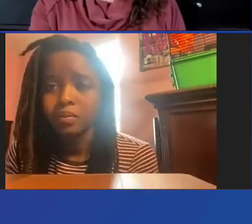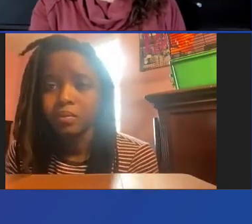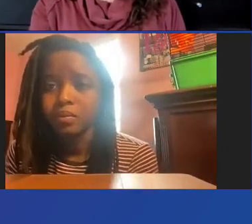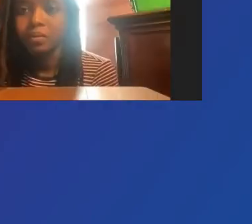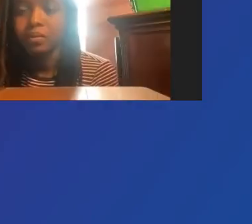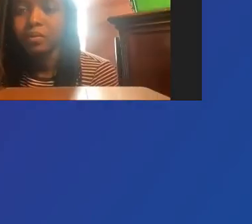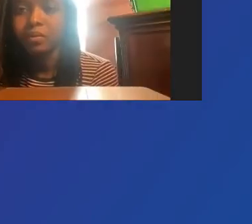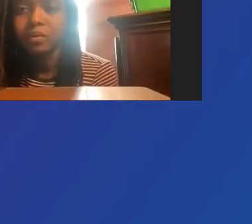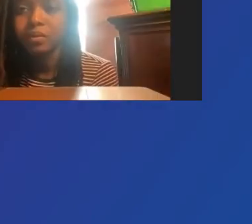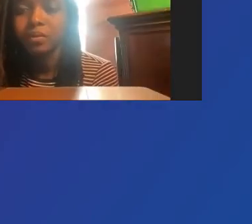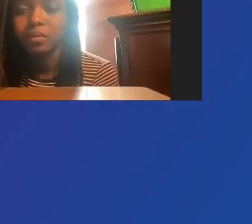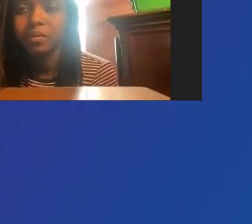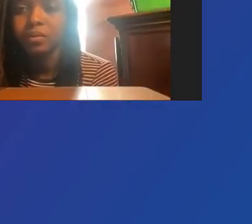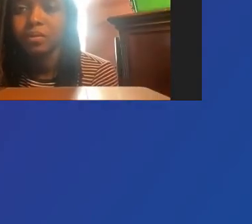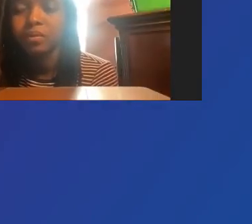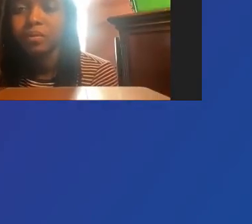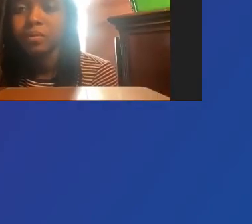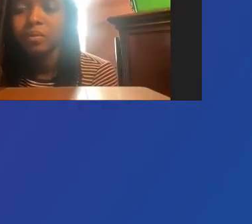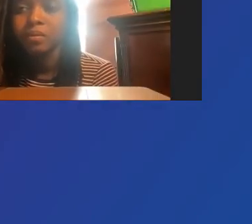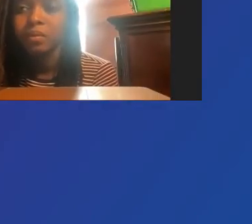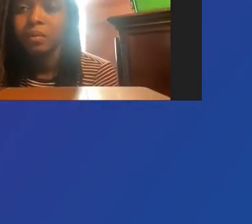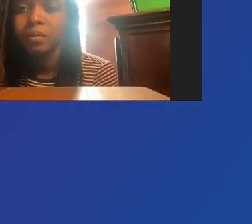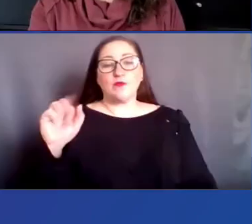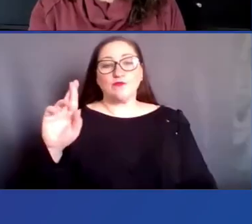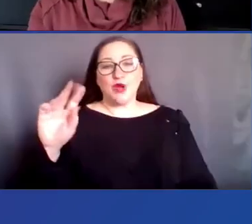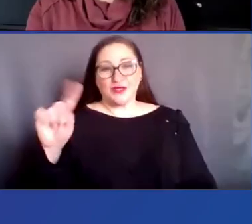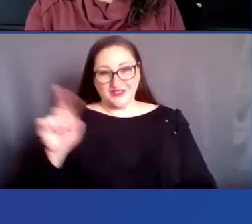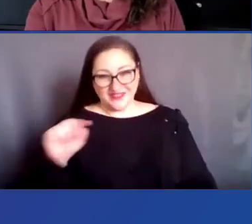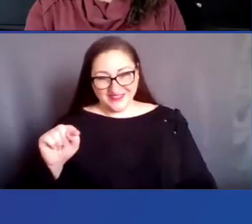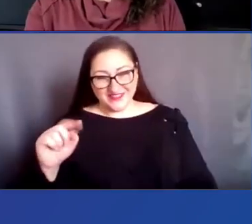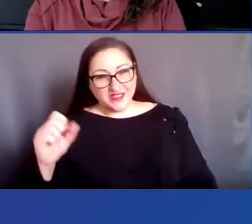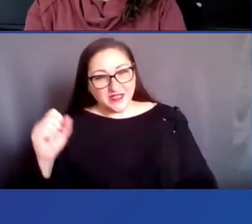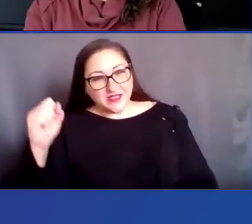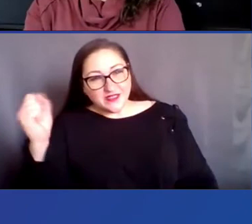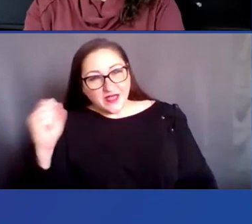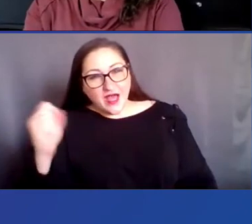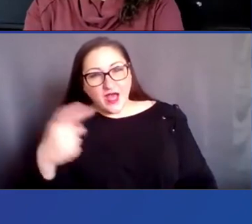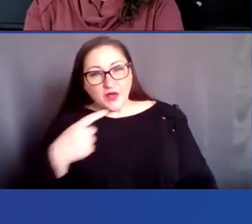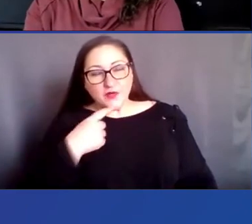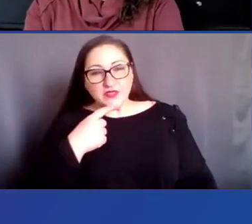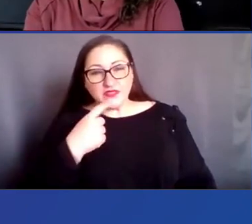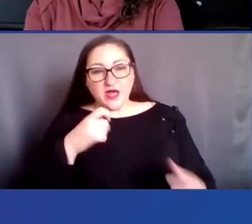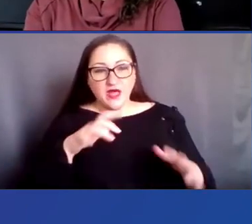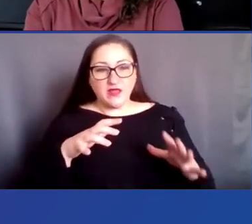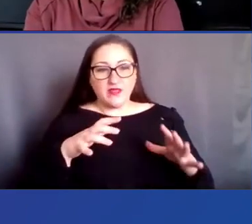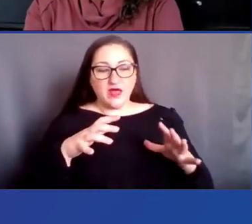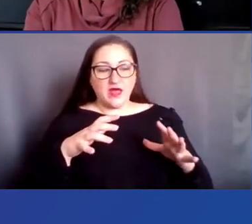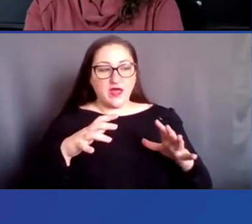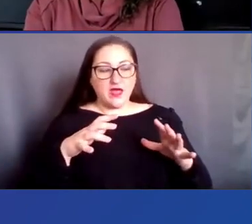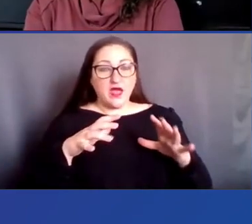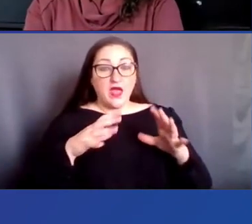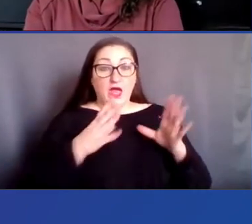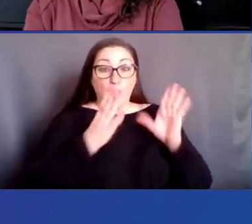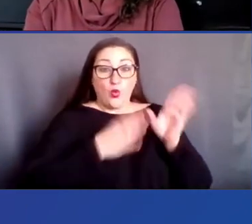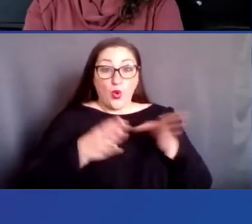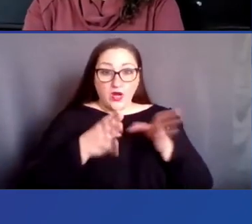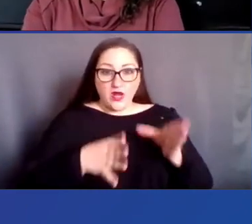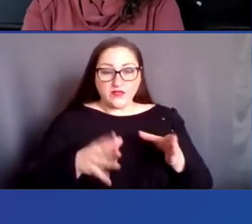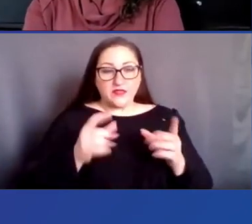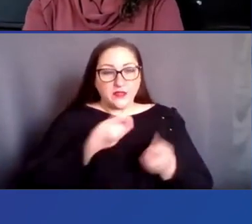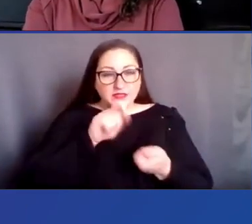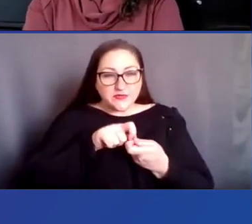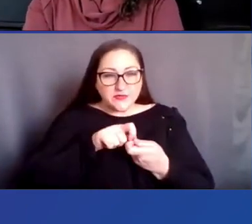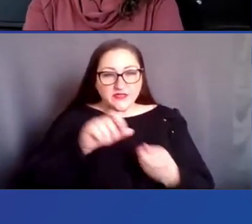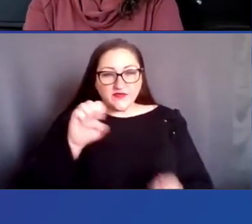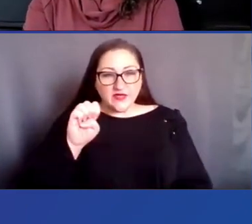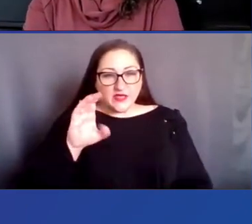Yeah, I mean, building off that, I would say that there's an ecosystem in organizing, and there's a diversity of tactics